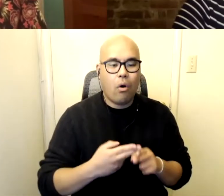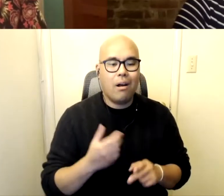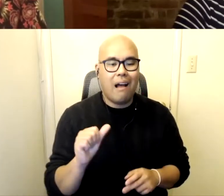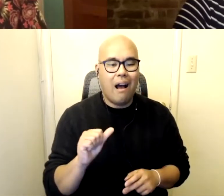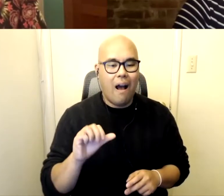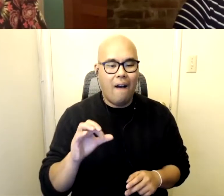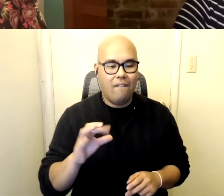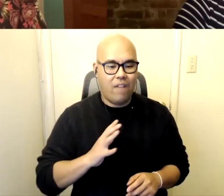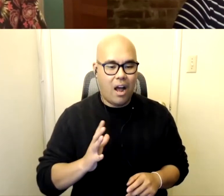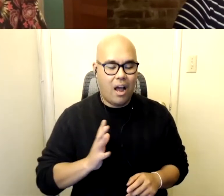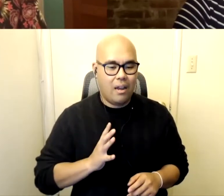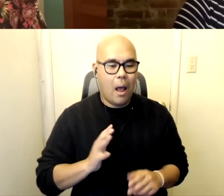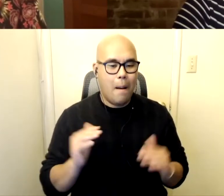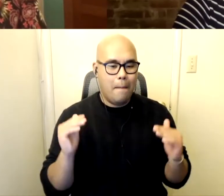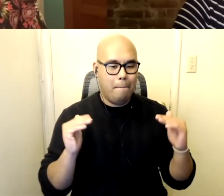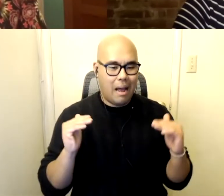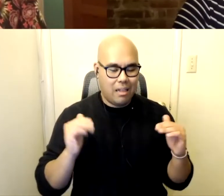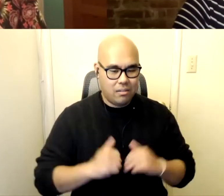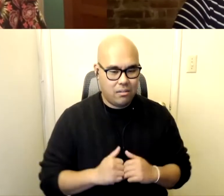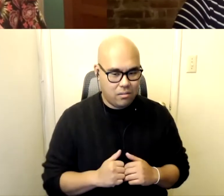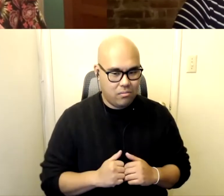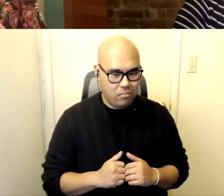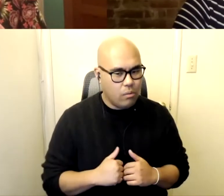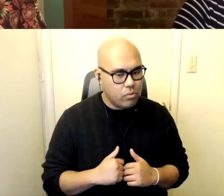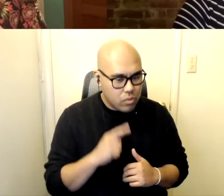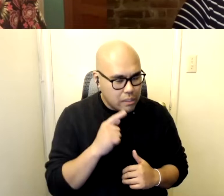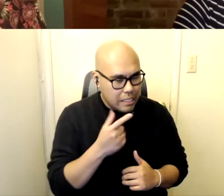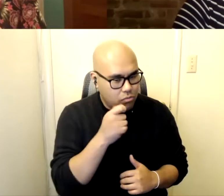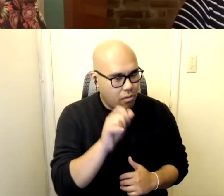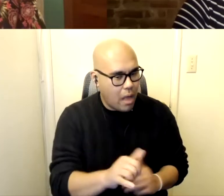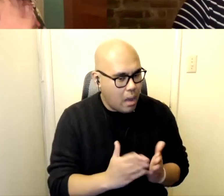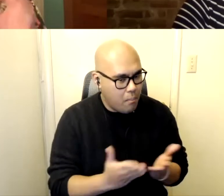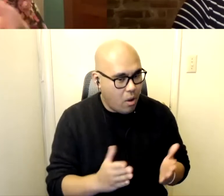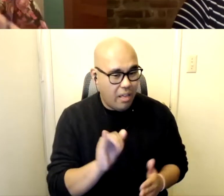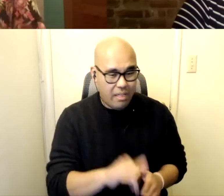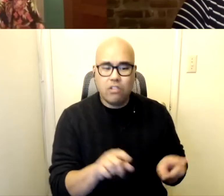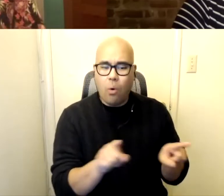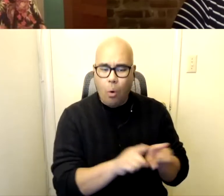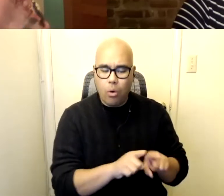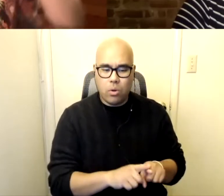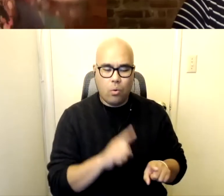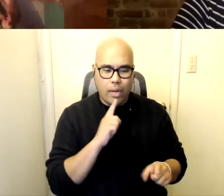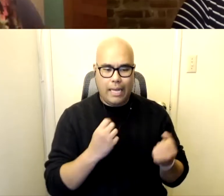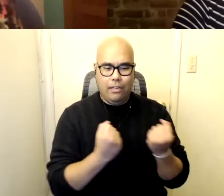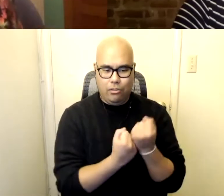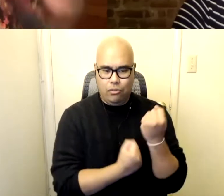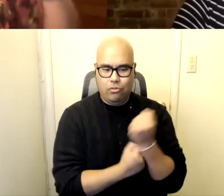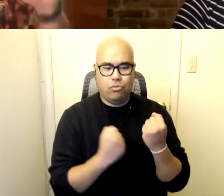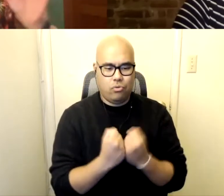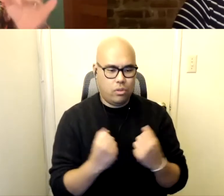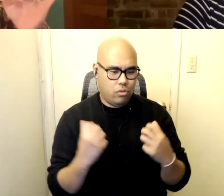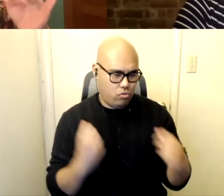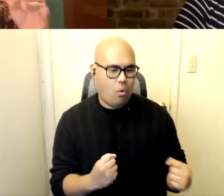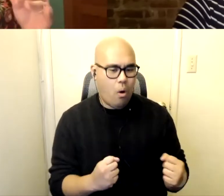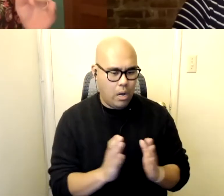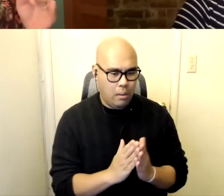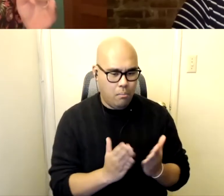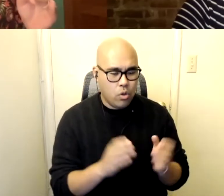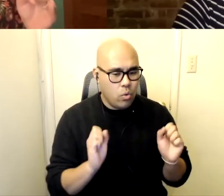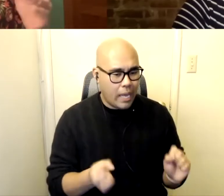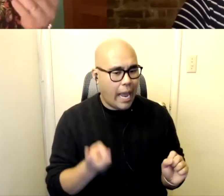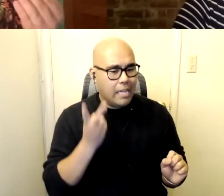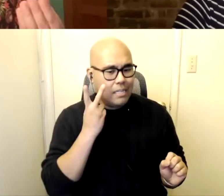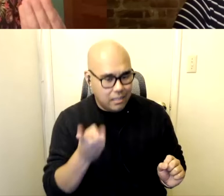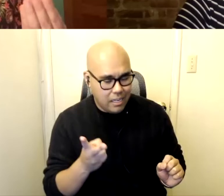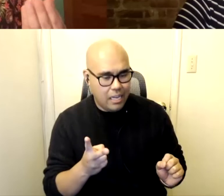quite a while there, and that is also a very structured novel. I mean, you can see the turns in it.